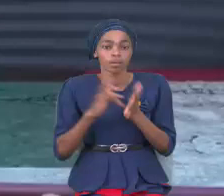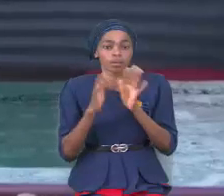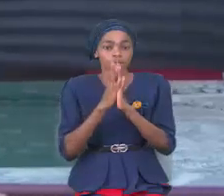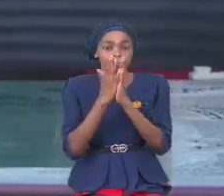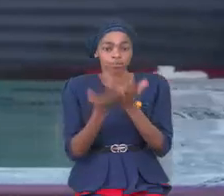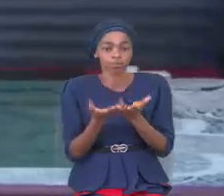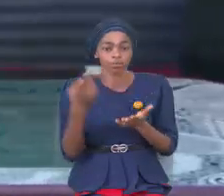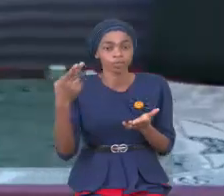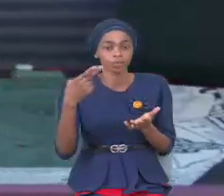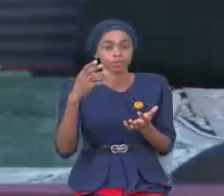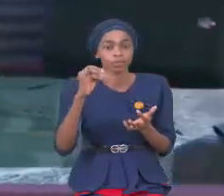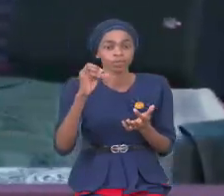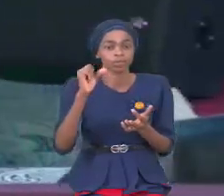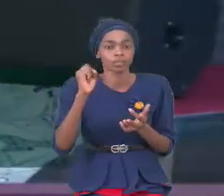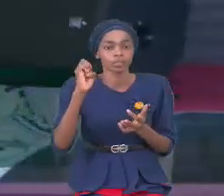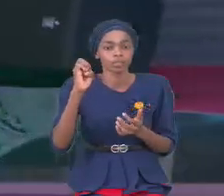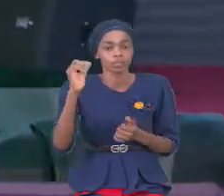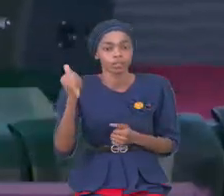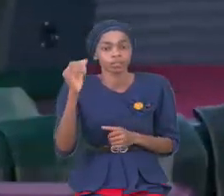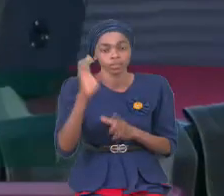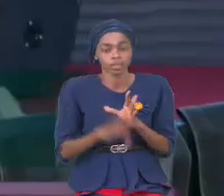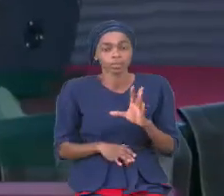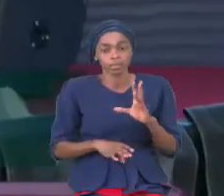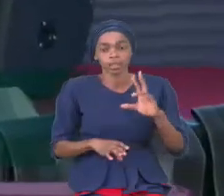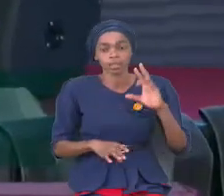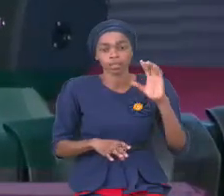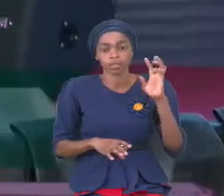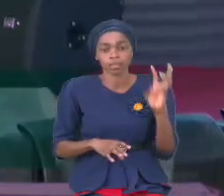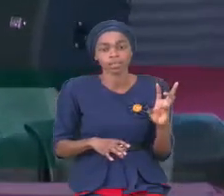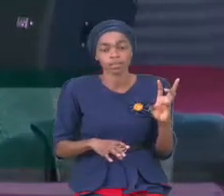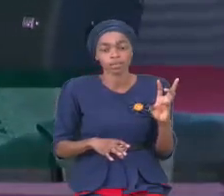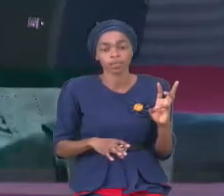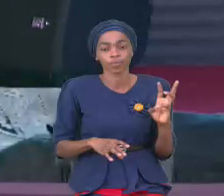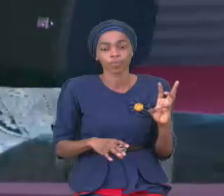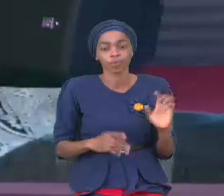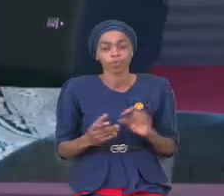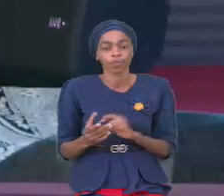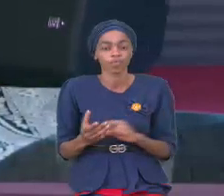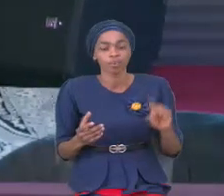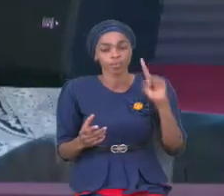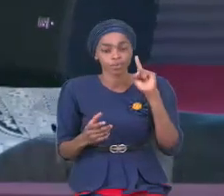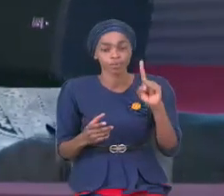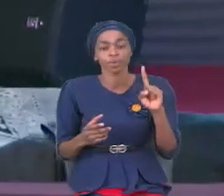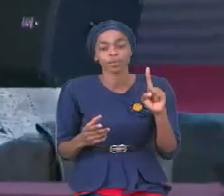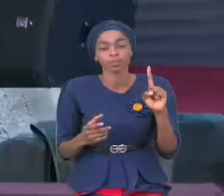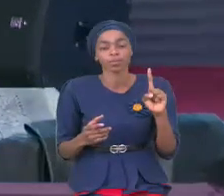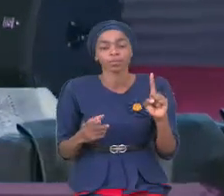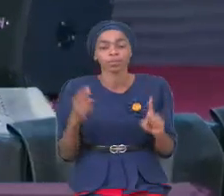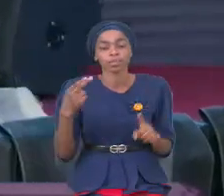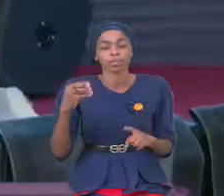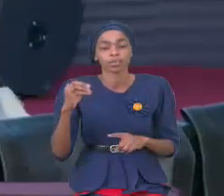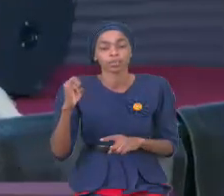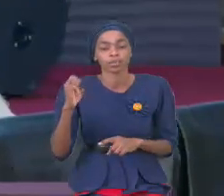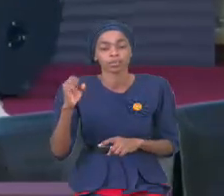Hosea chapter 6, and we're looking at verse 1. Hosea chapter 6, verse 1.